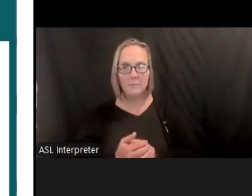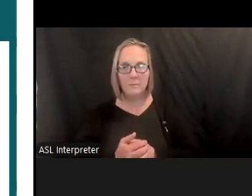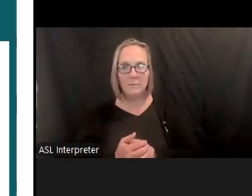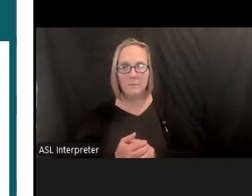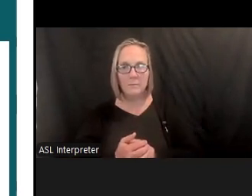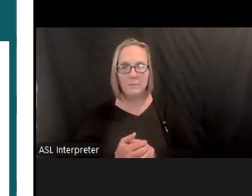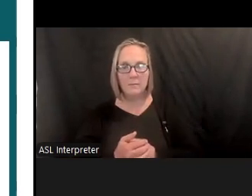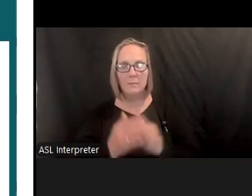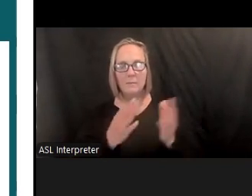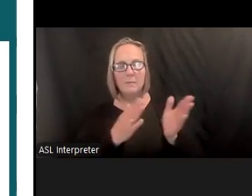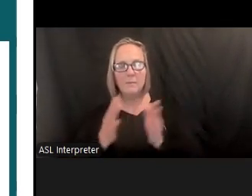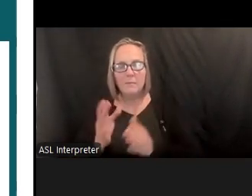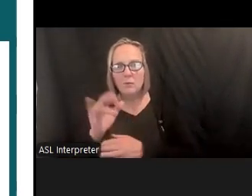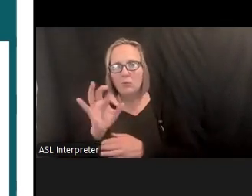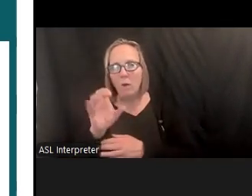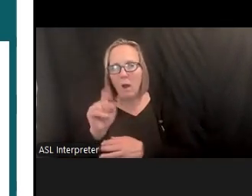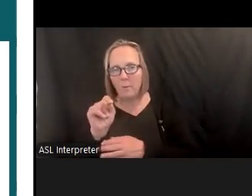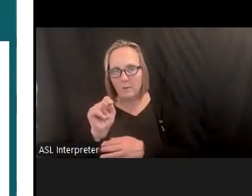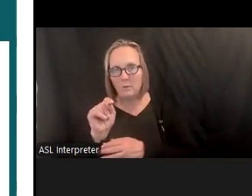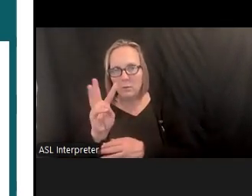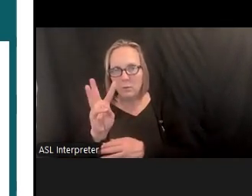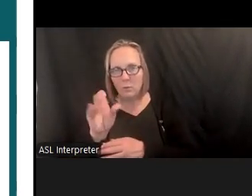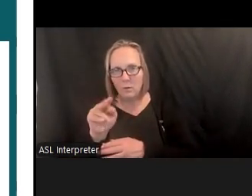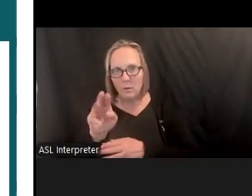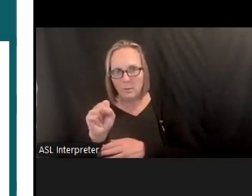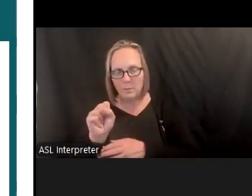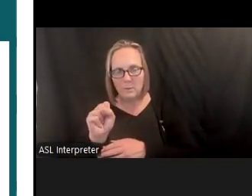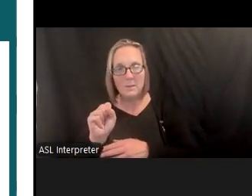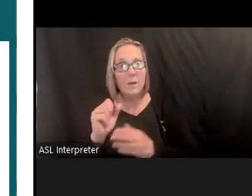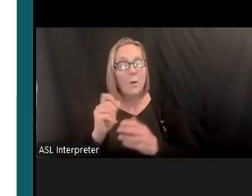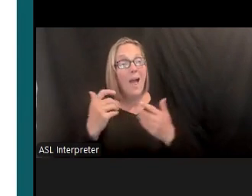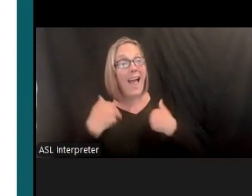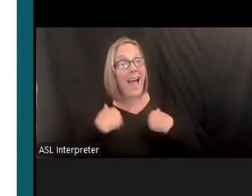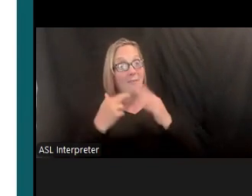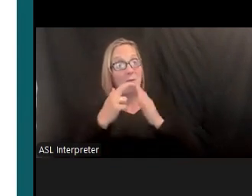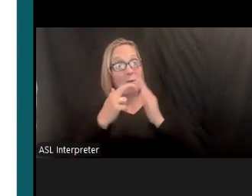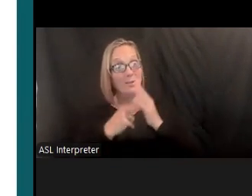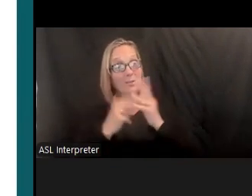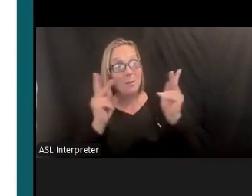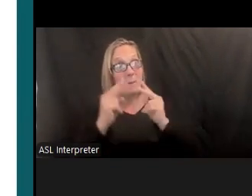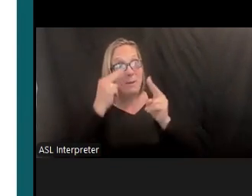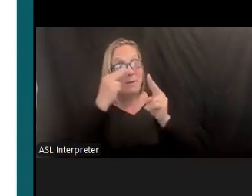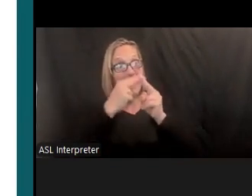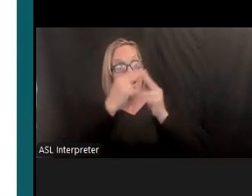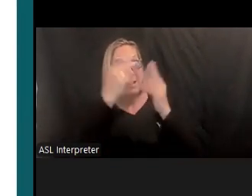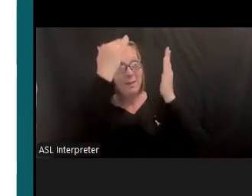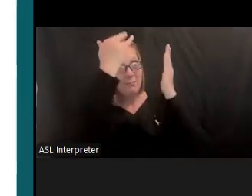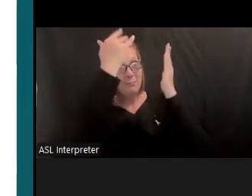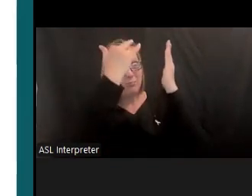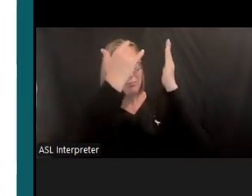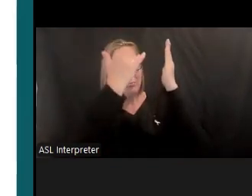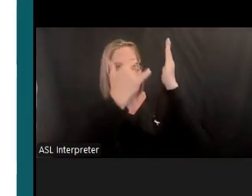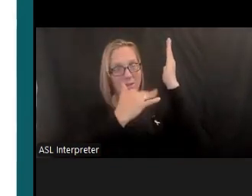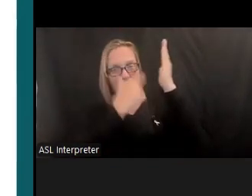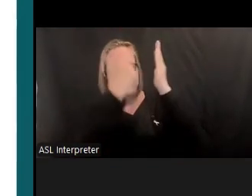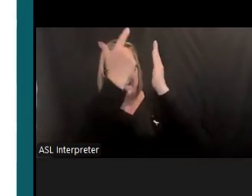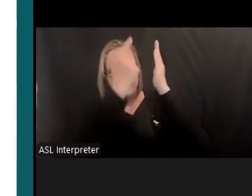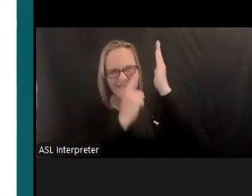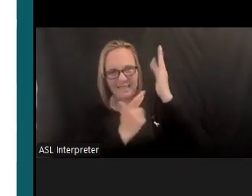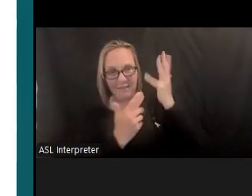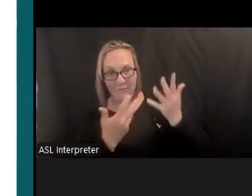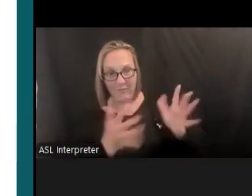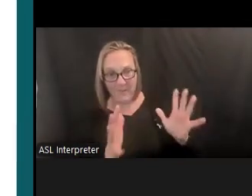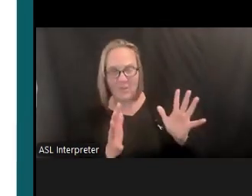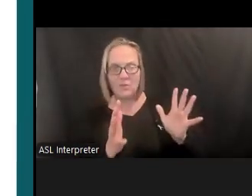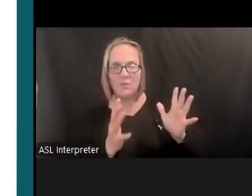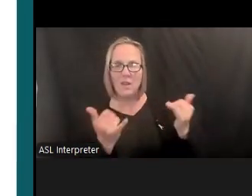As we have reached the end of our list of registered speakers, I think we'll take a 10-minute break